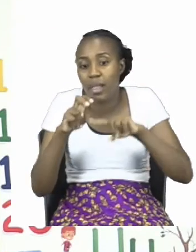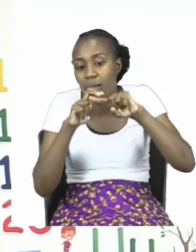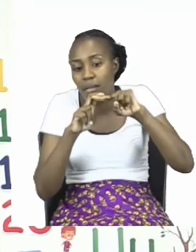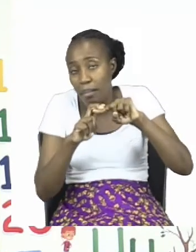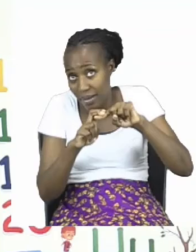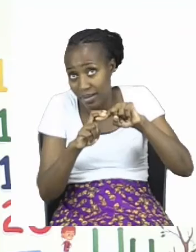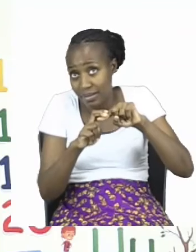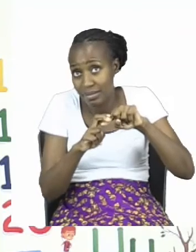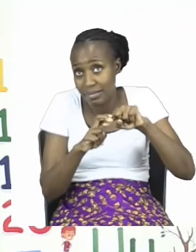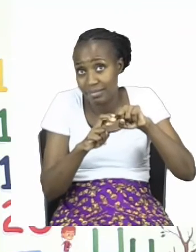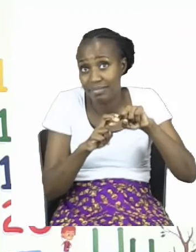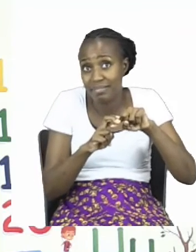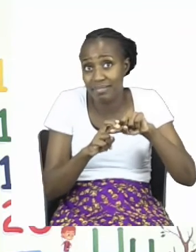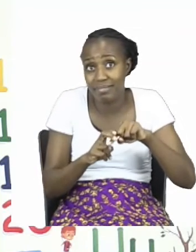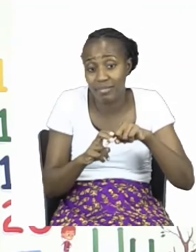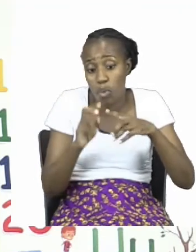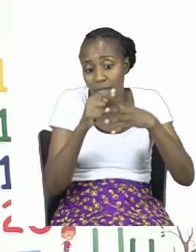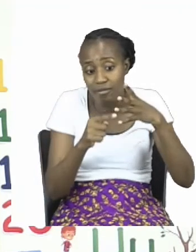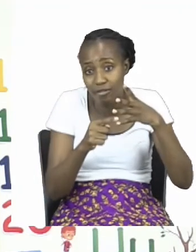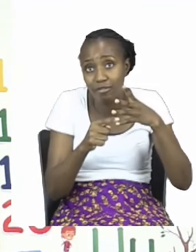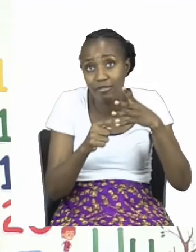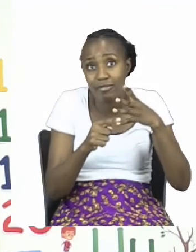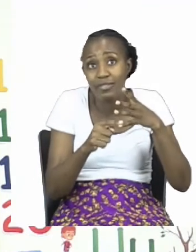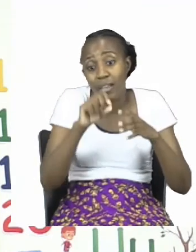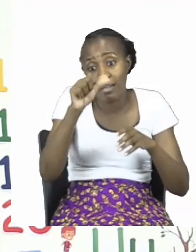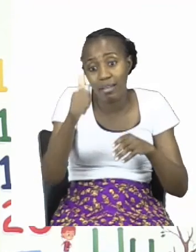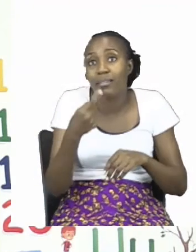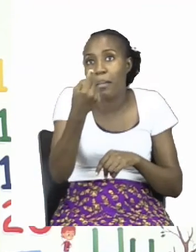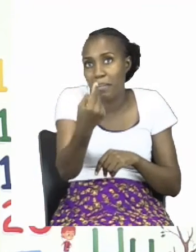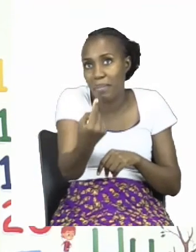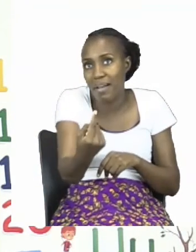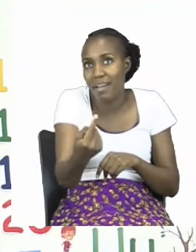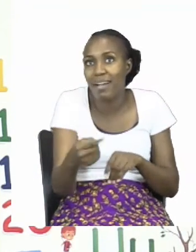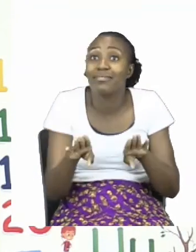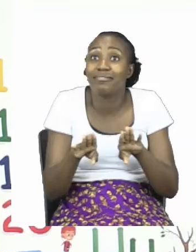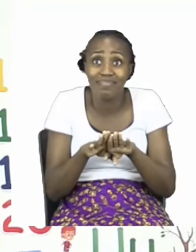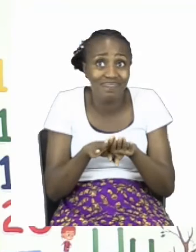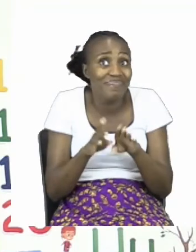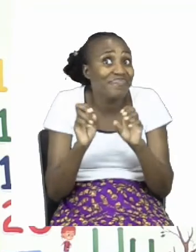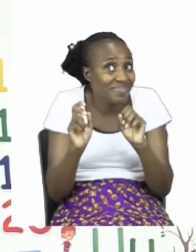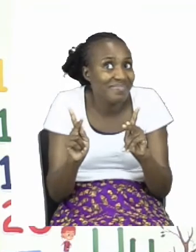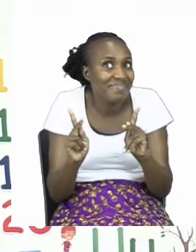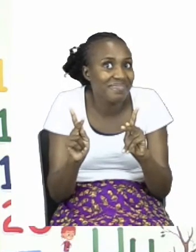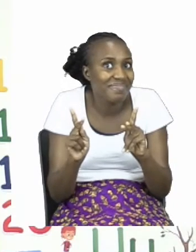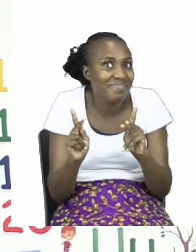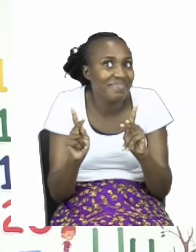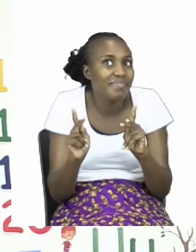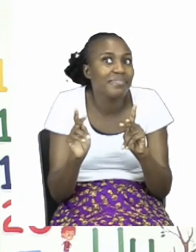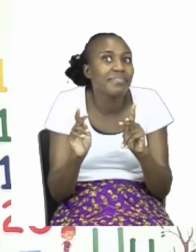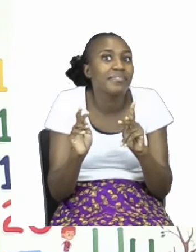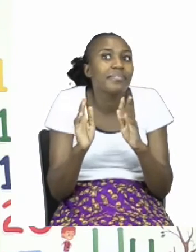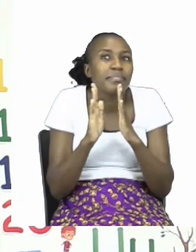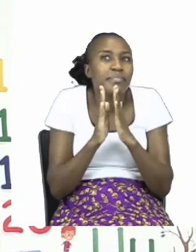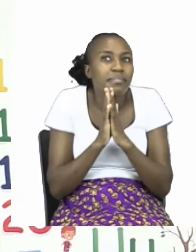pot, and bat. The rest of this exercise, I'm sure you can do by yourselves. Remember, the bottom